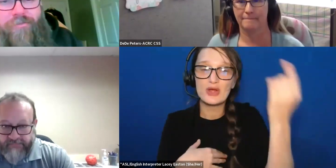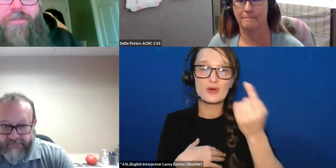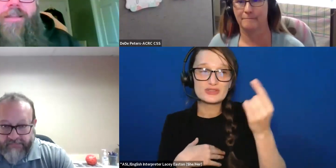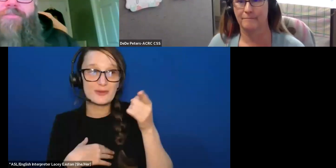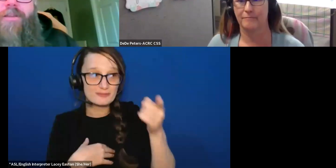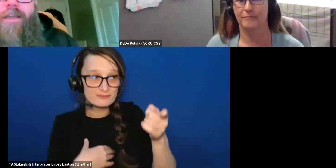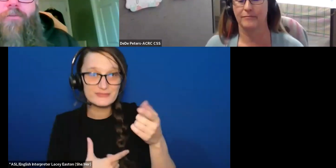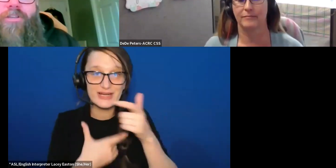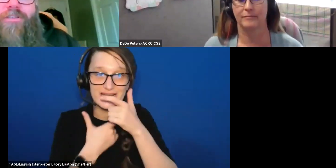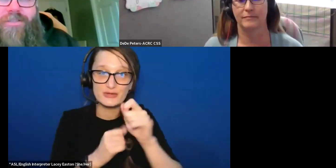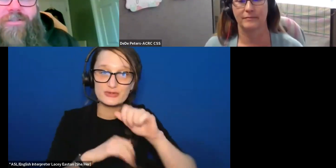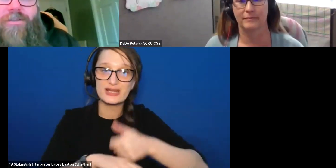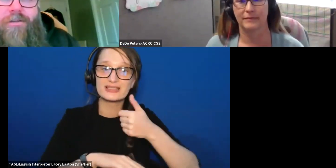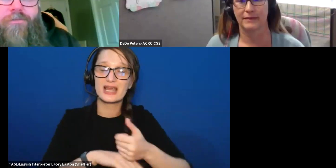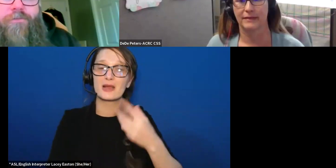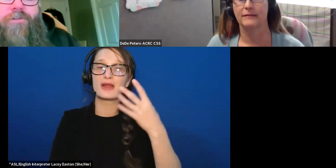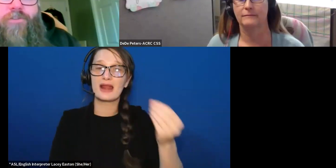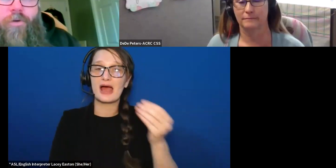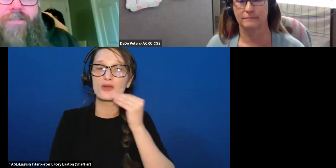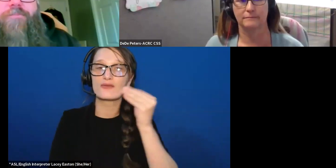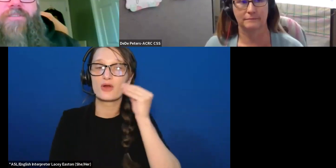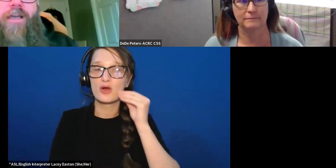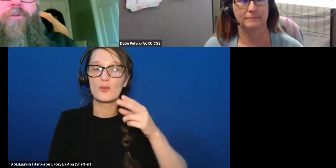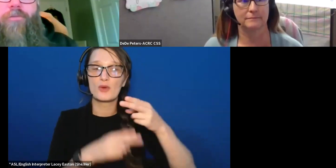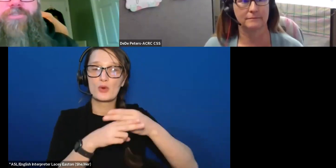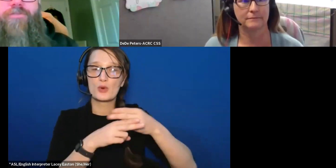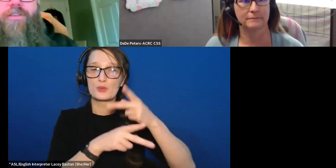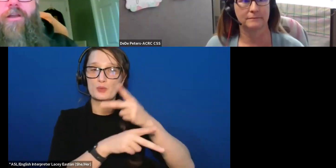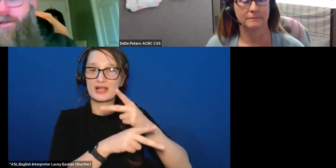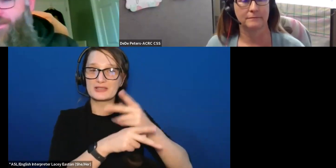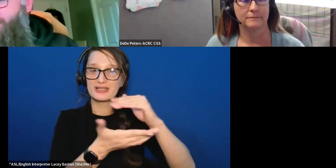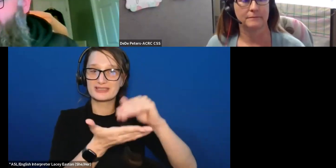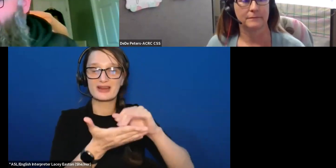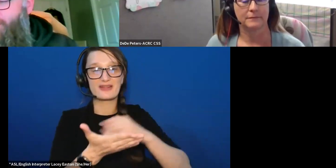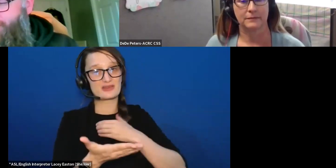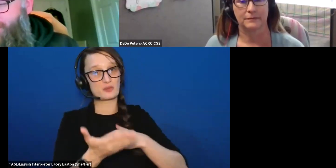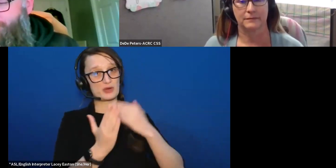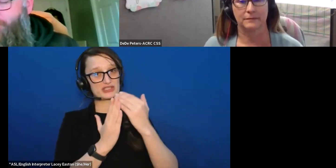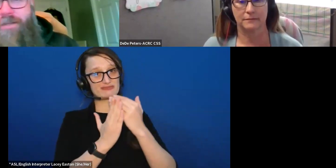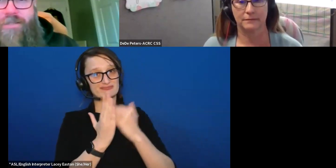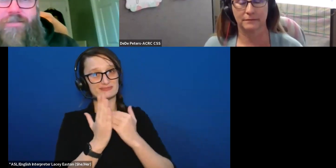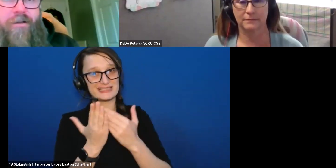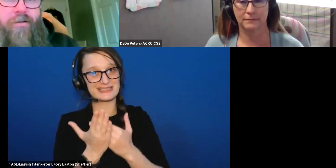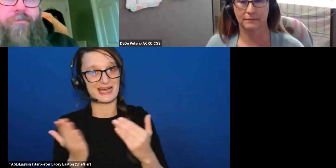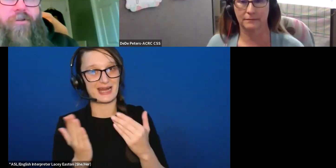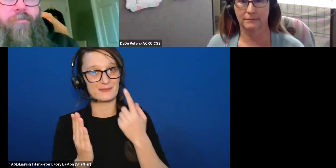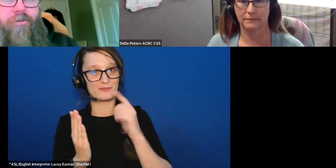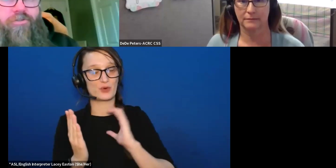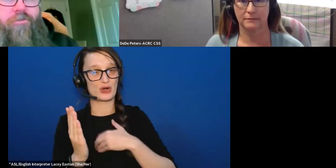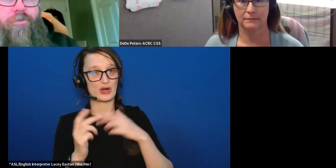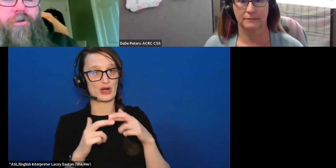center. That is something that has been a wish list for folks for quite some time at our regional center area. With the prices